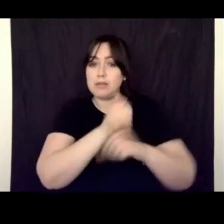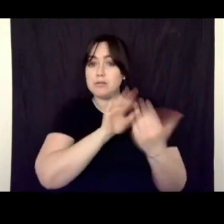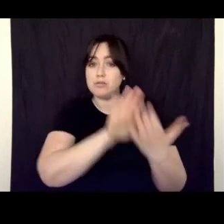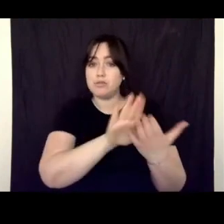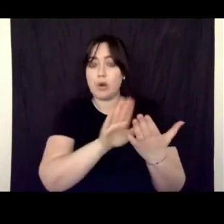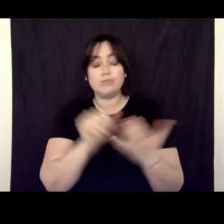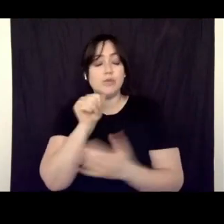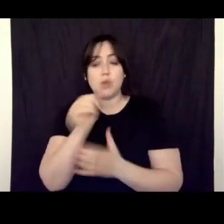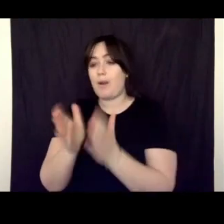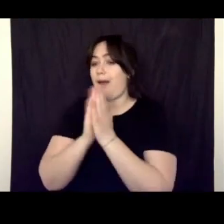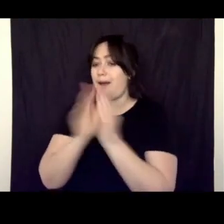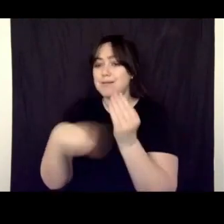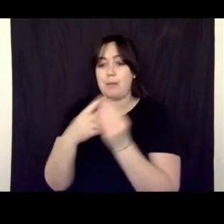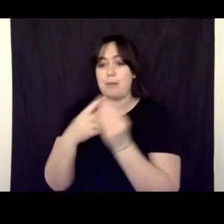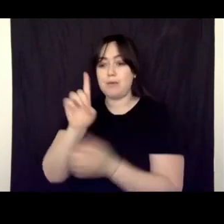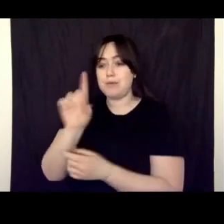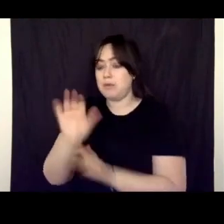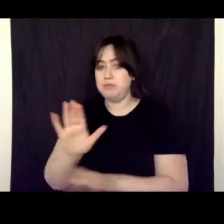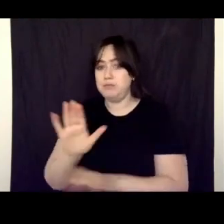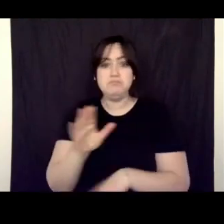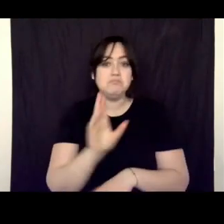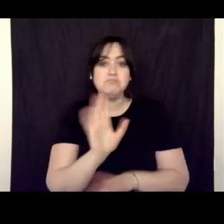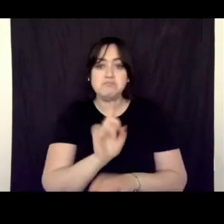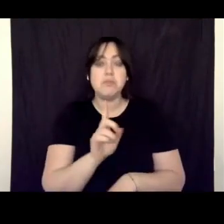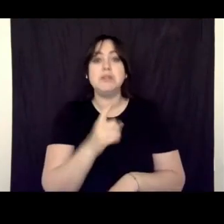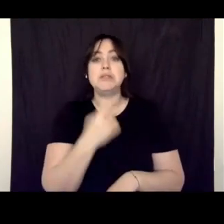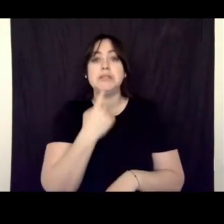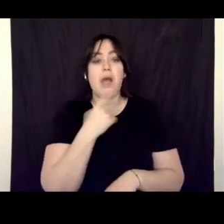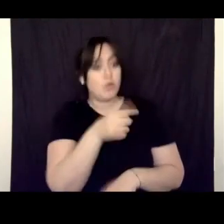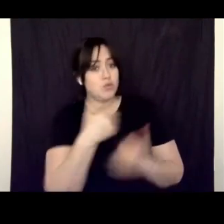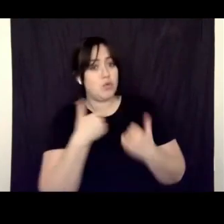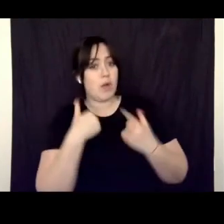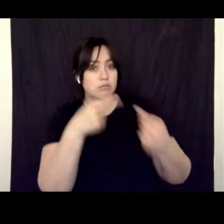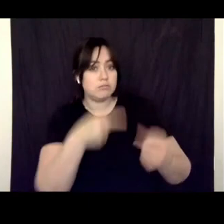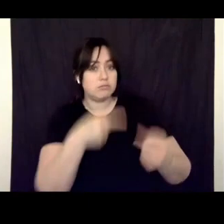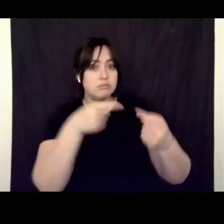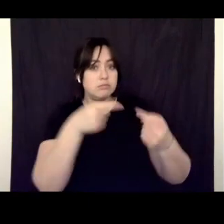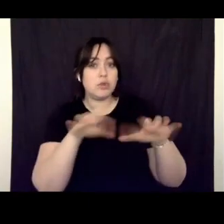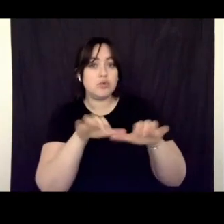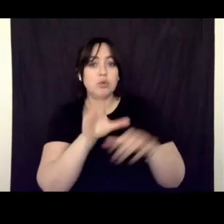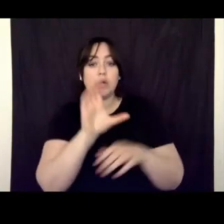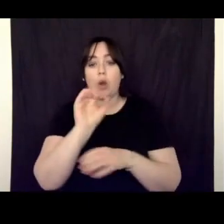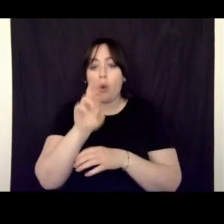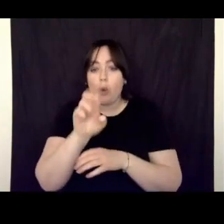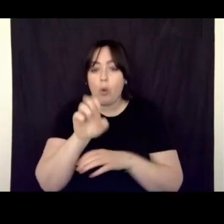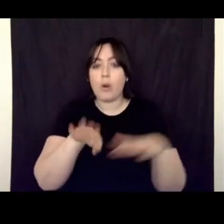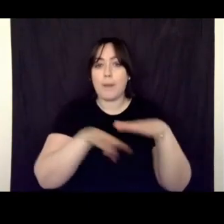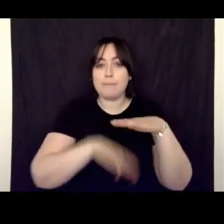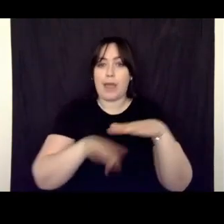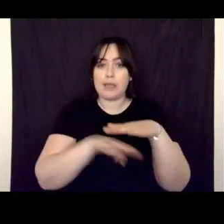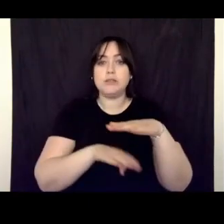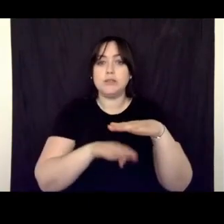disability. They ask about whether people have difficulty doing some core basic activities.